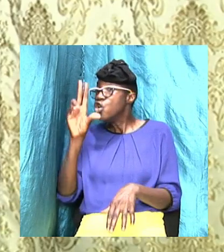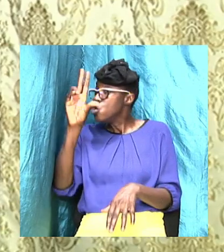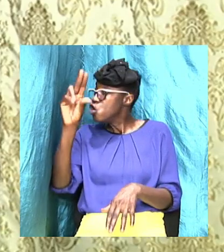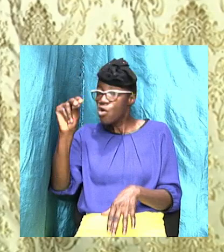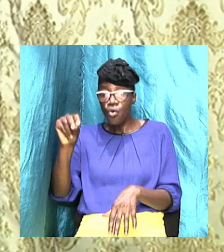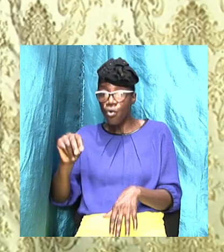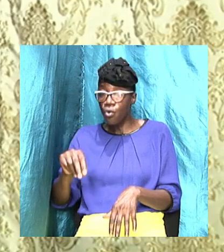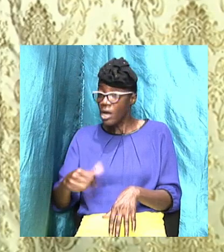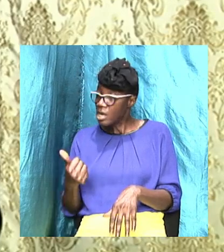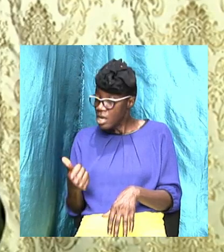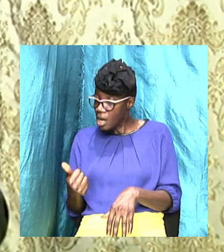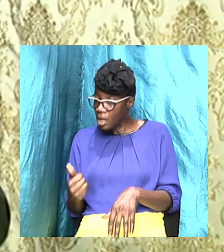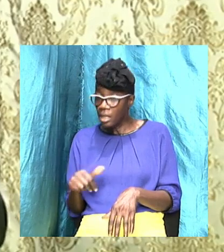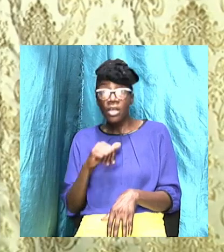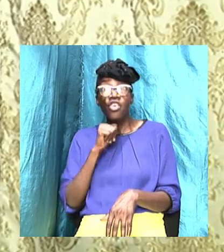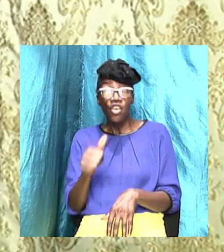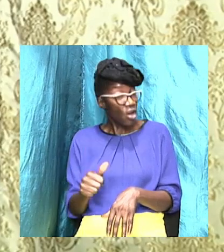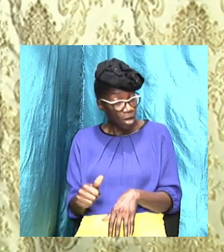other thing.